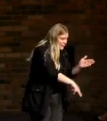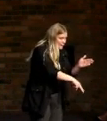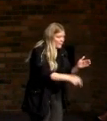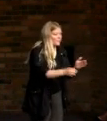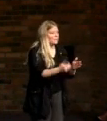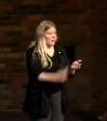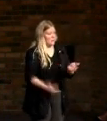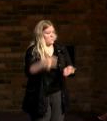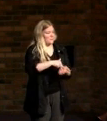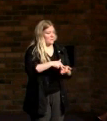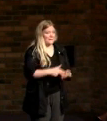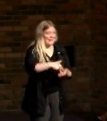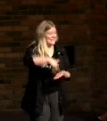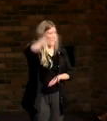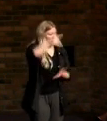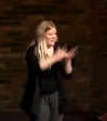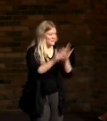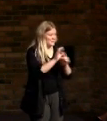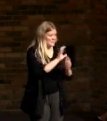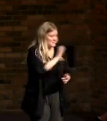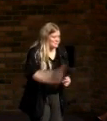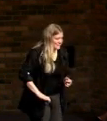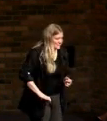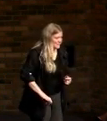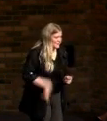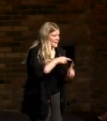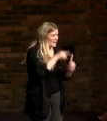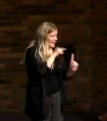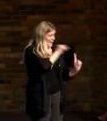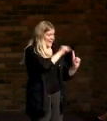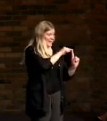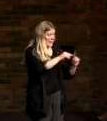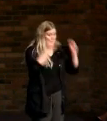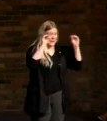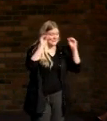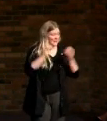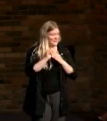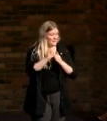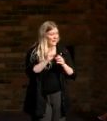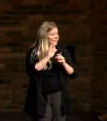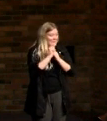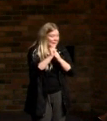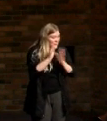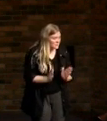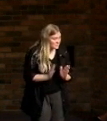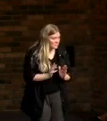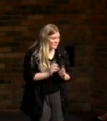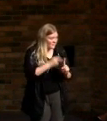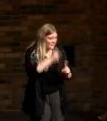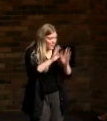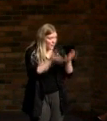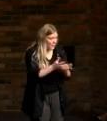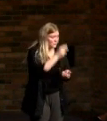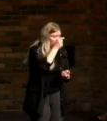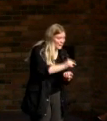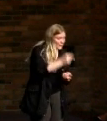Jesus Christ. He presented to the leaders of the world of Greek and Rome philosophies